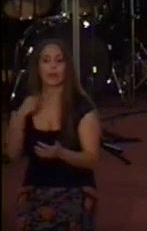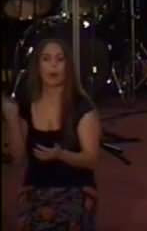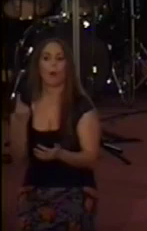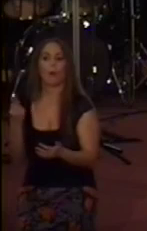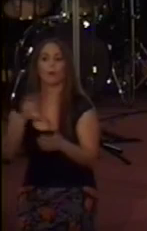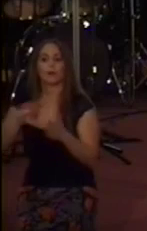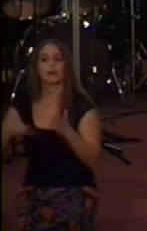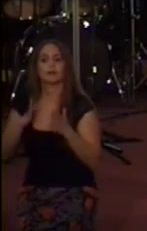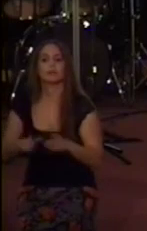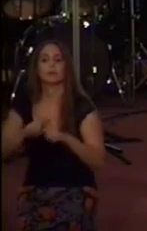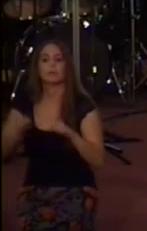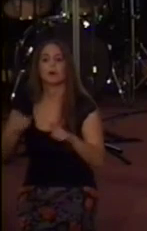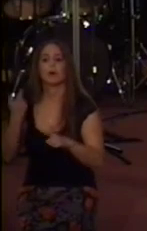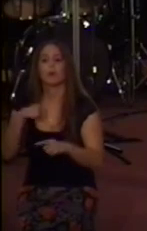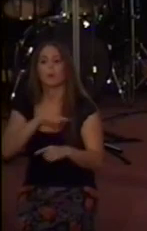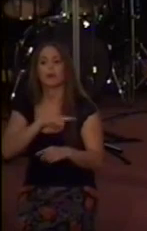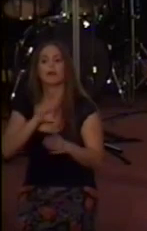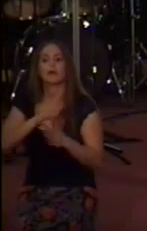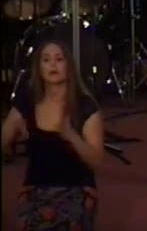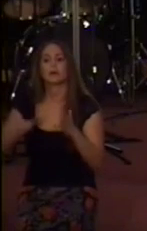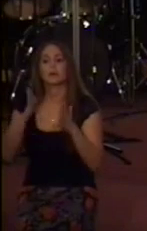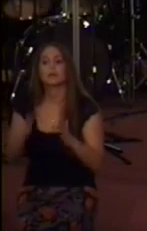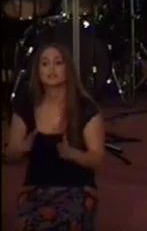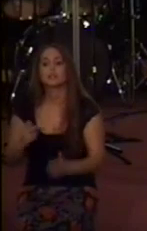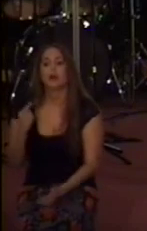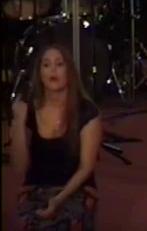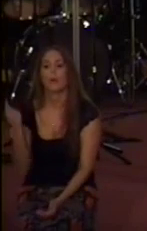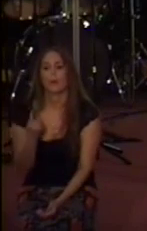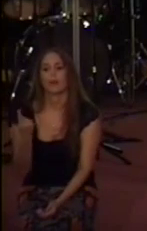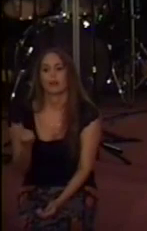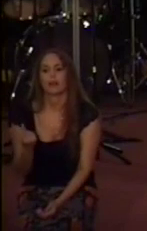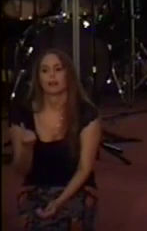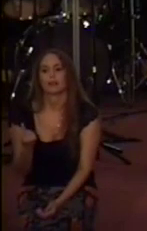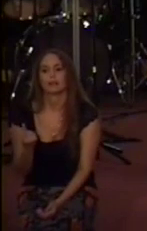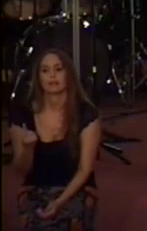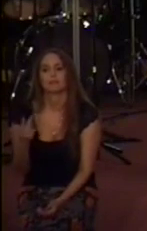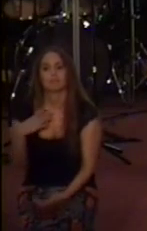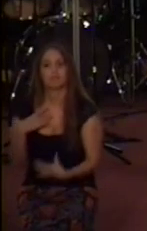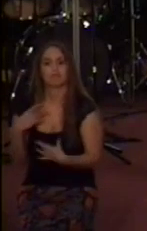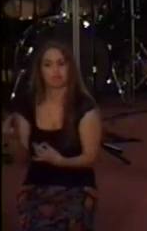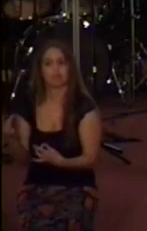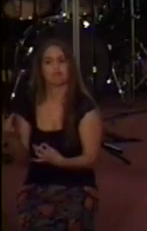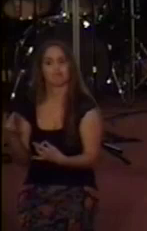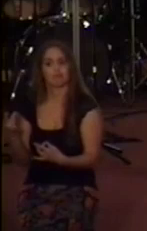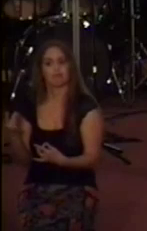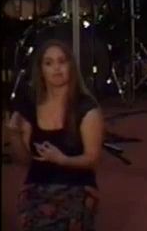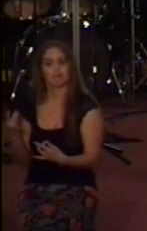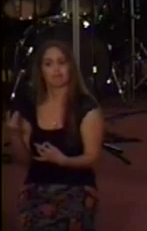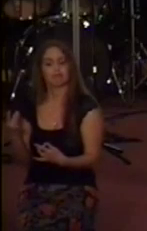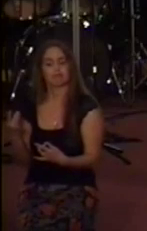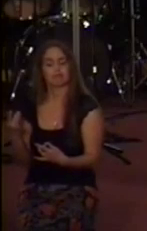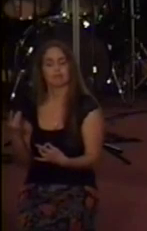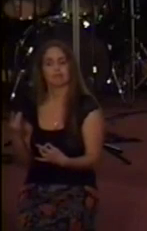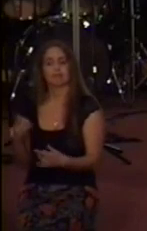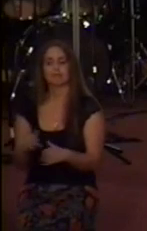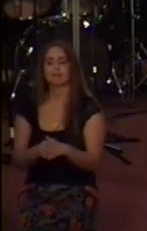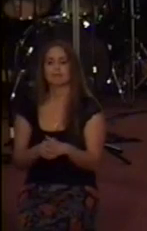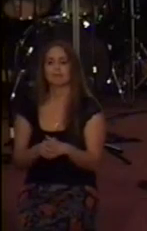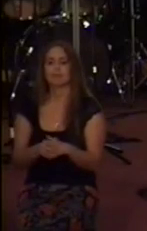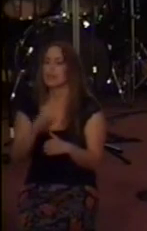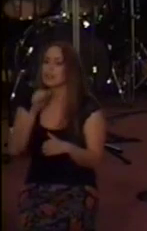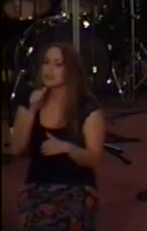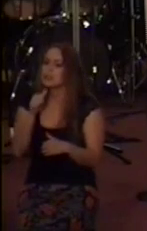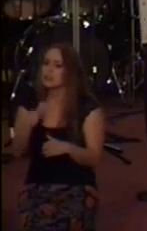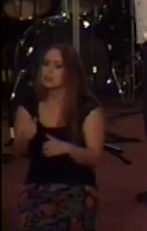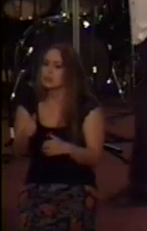Christians only." Interesting, huh? We are Christians only. I don't mean to hurt